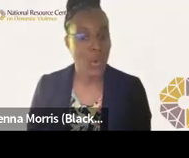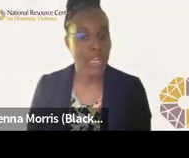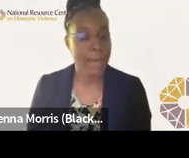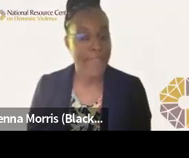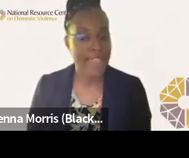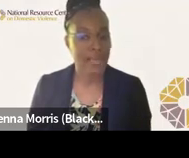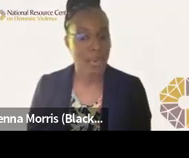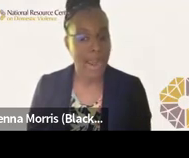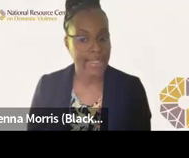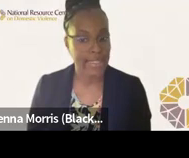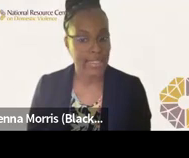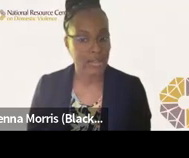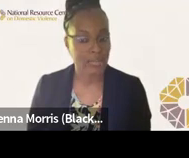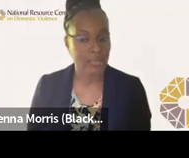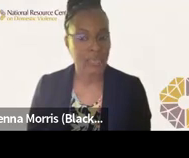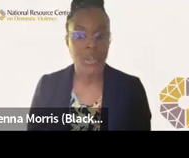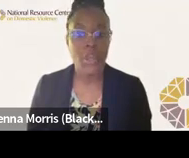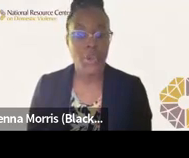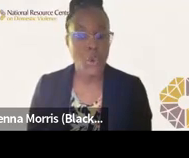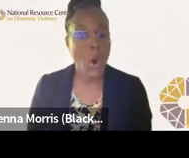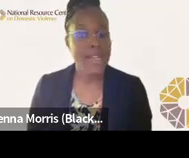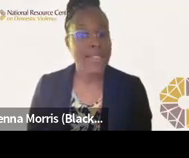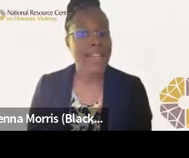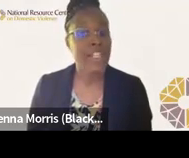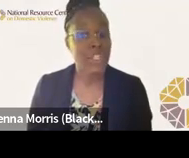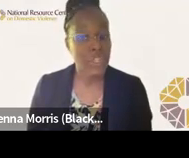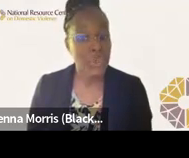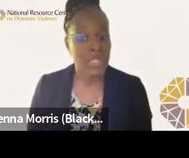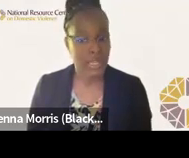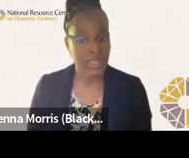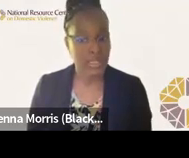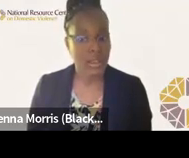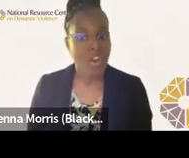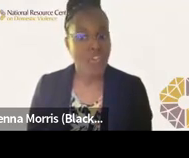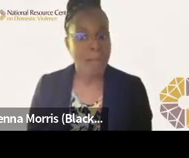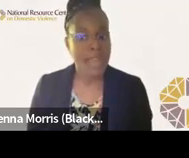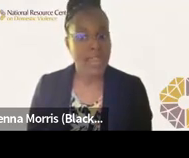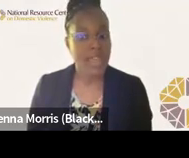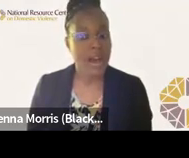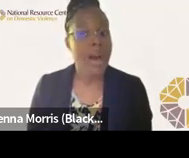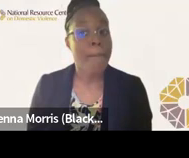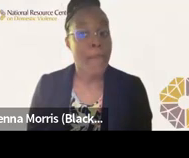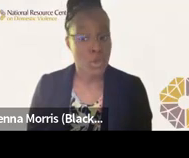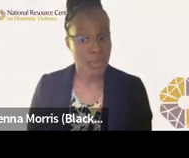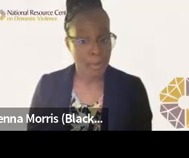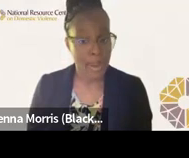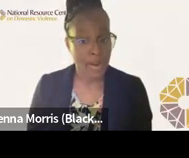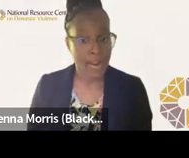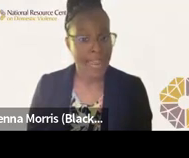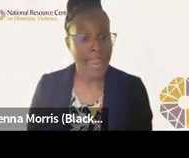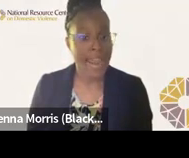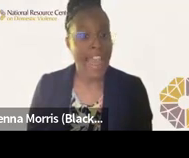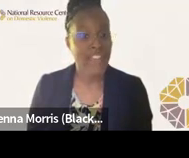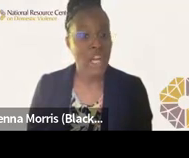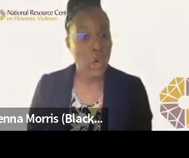racial equity-based practices. Nor does it excuse us from being the utmost